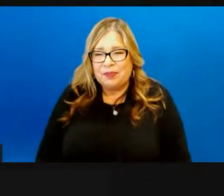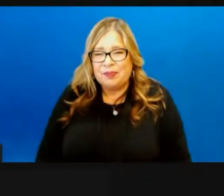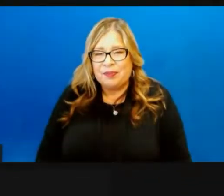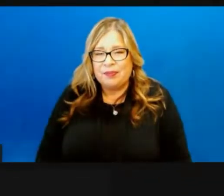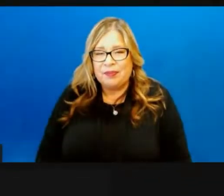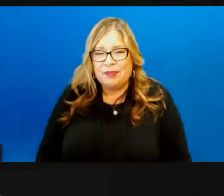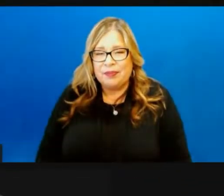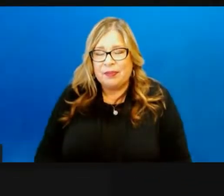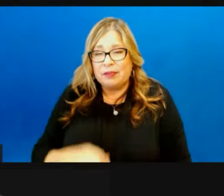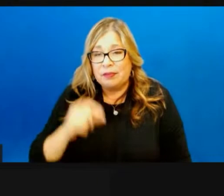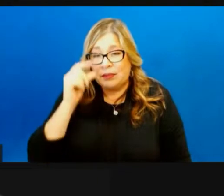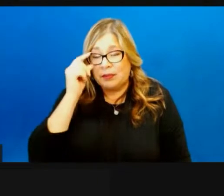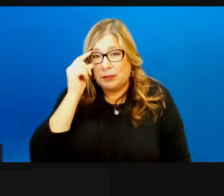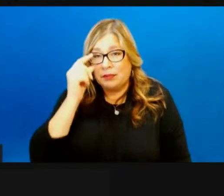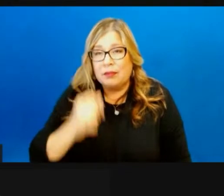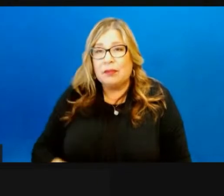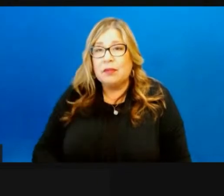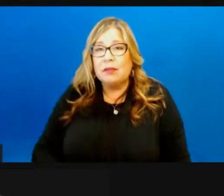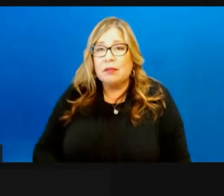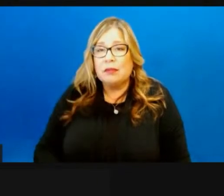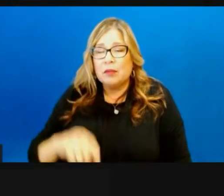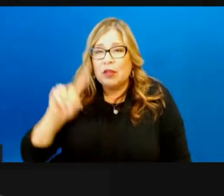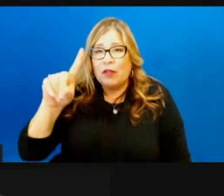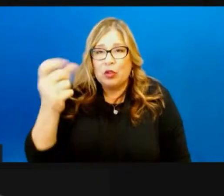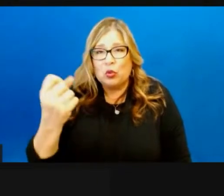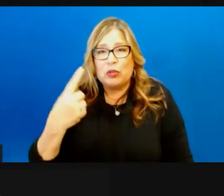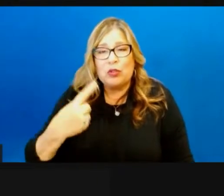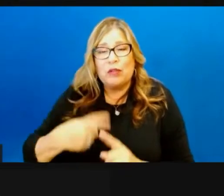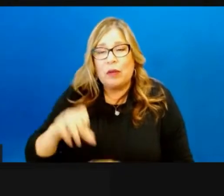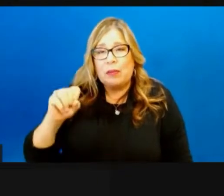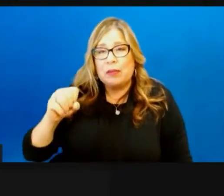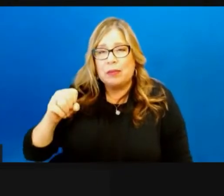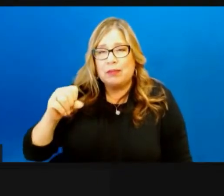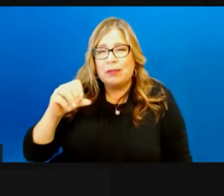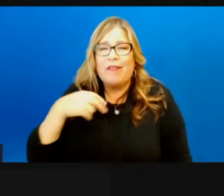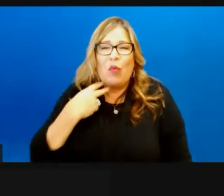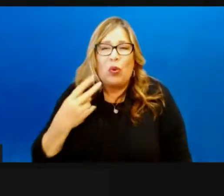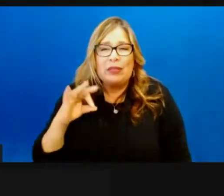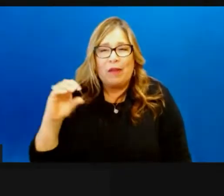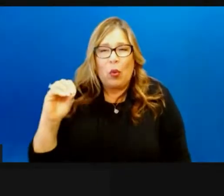The first question comes from Spencer Custodio, Voice of OC.